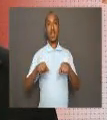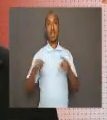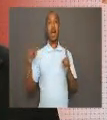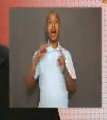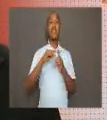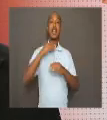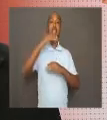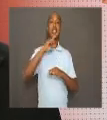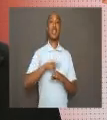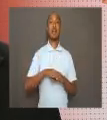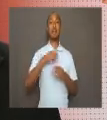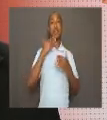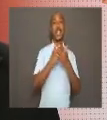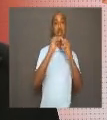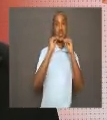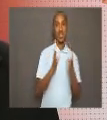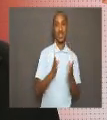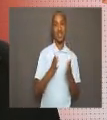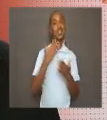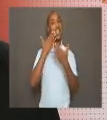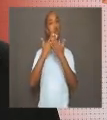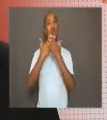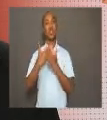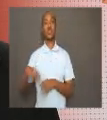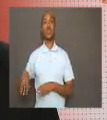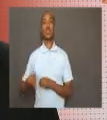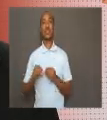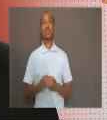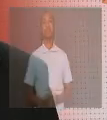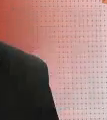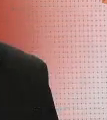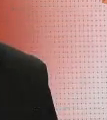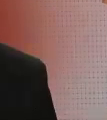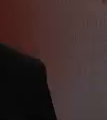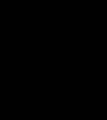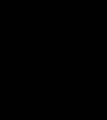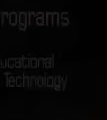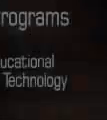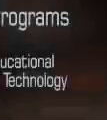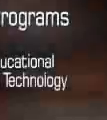today. Until next time, thank you, teacher. Thank you, students.